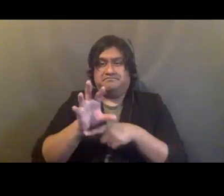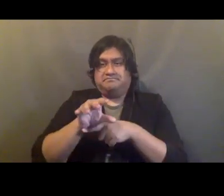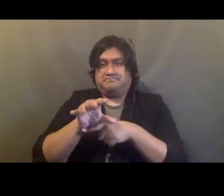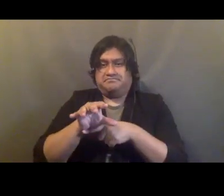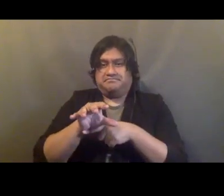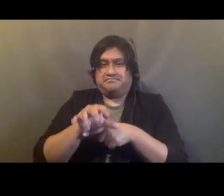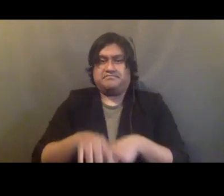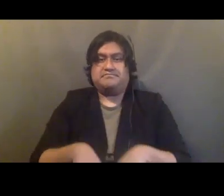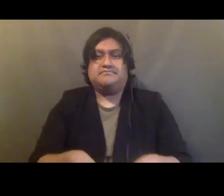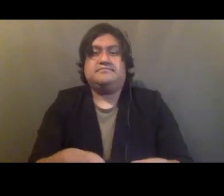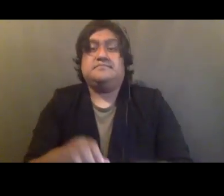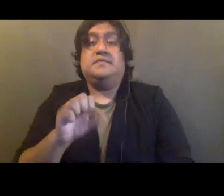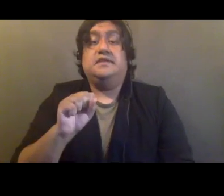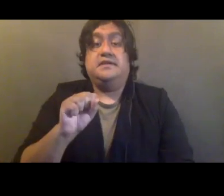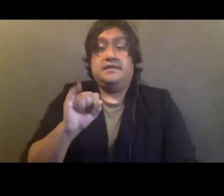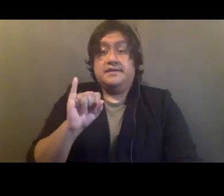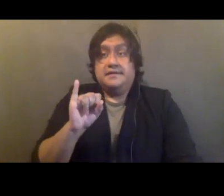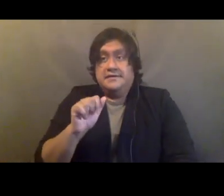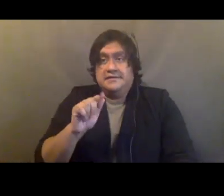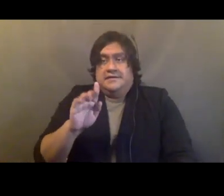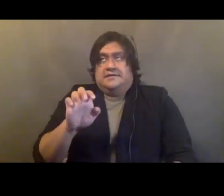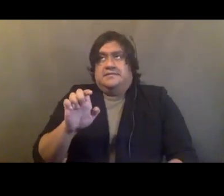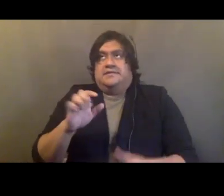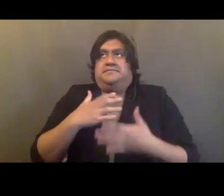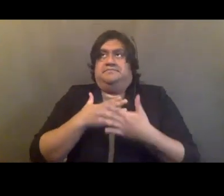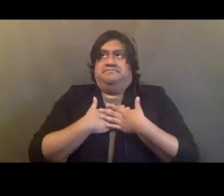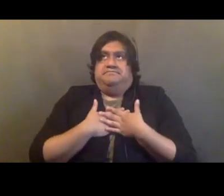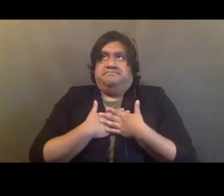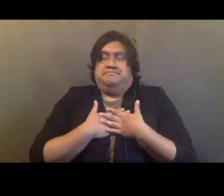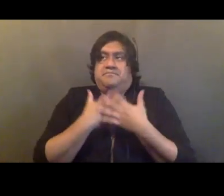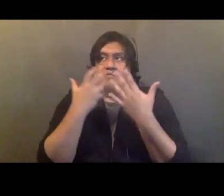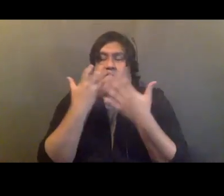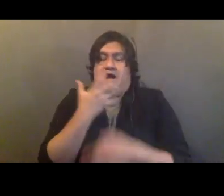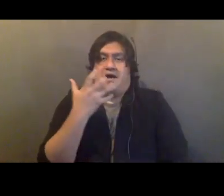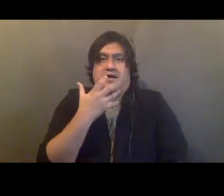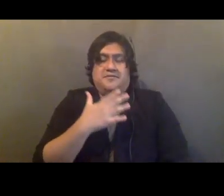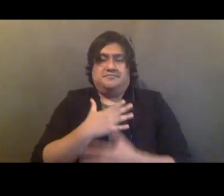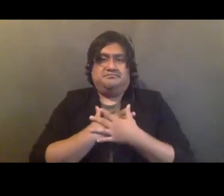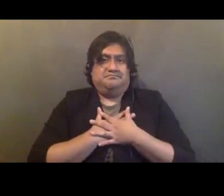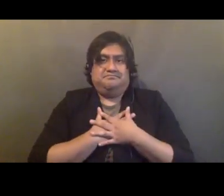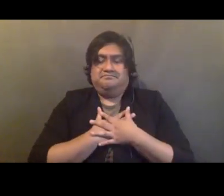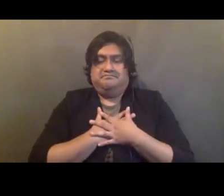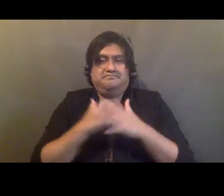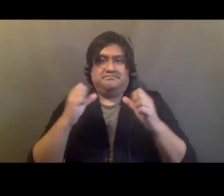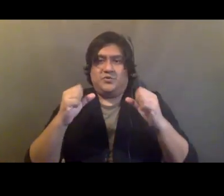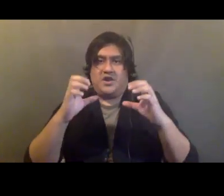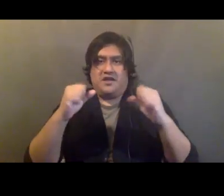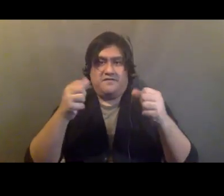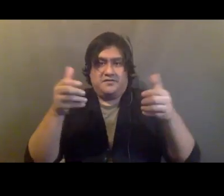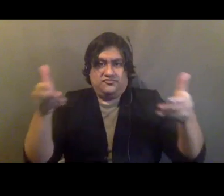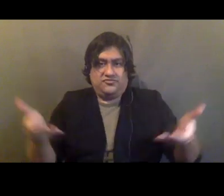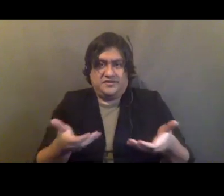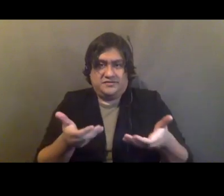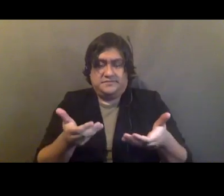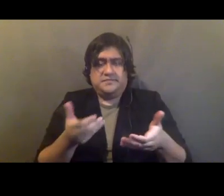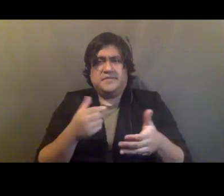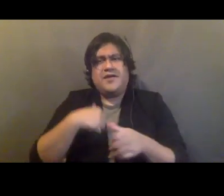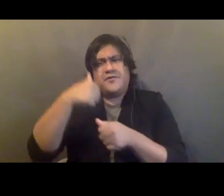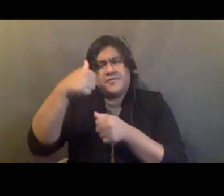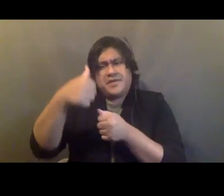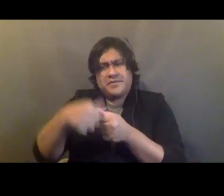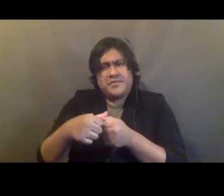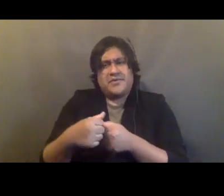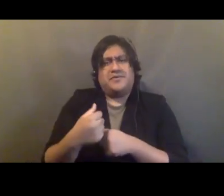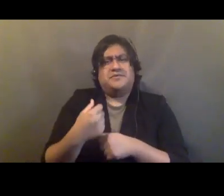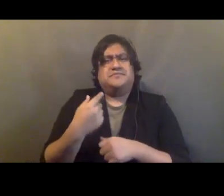Isabel, I wanted to say thank you very much. That was such an incredible introduction. I am remembering that when we talked just